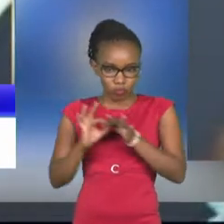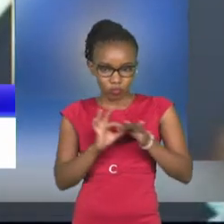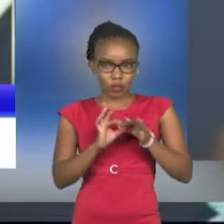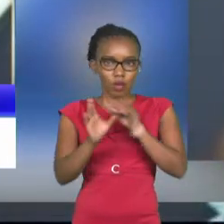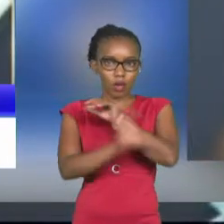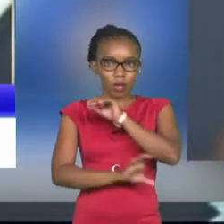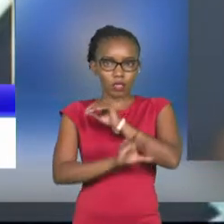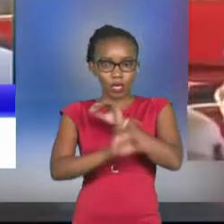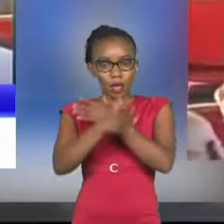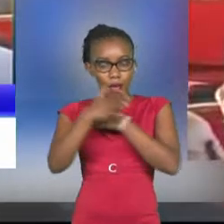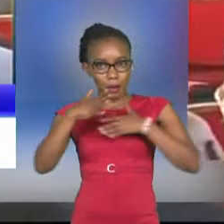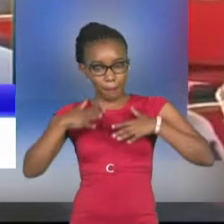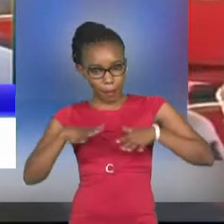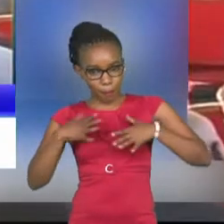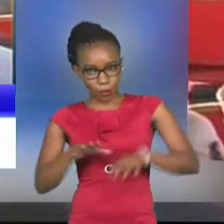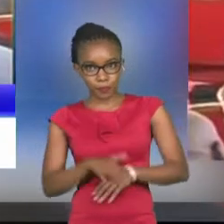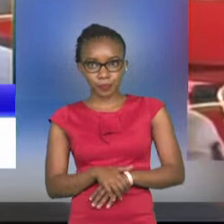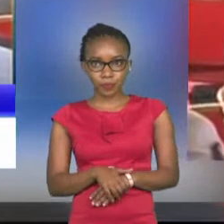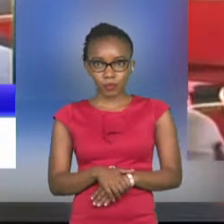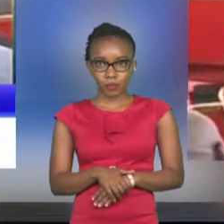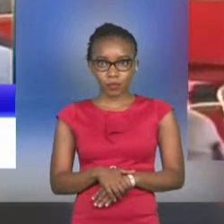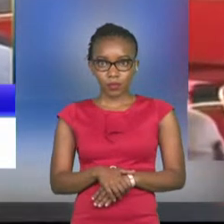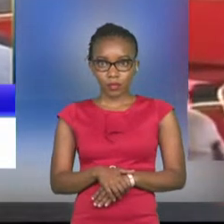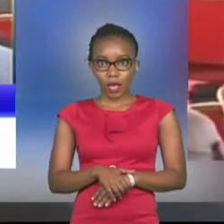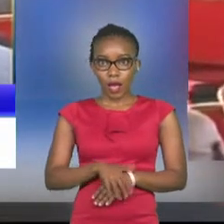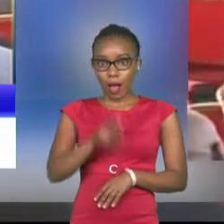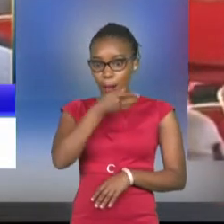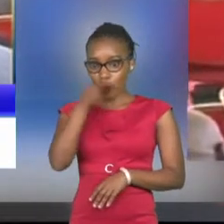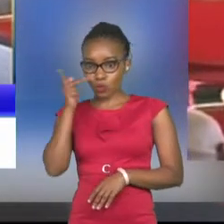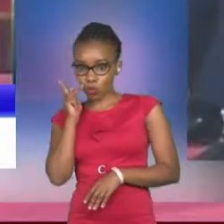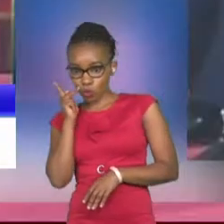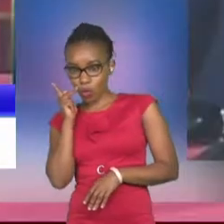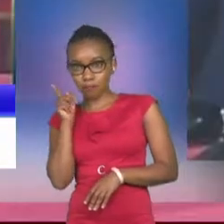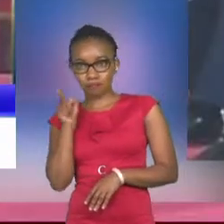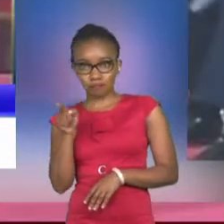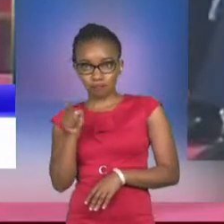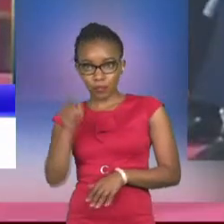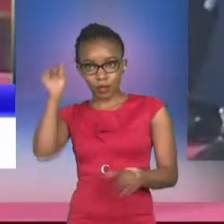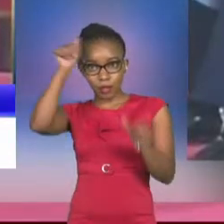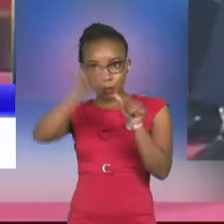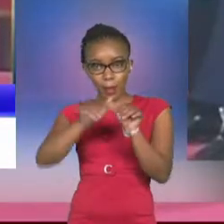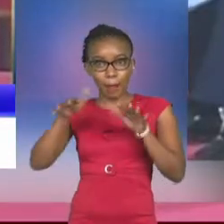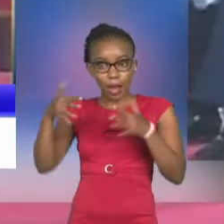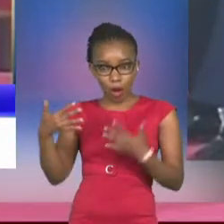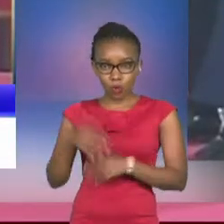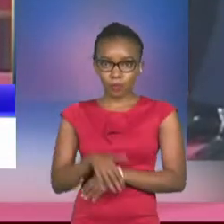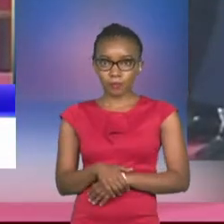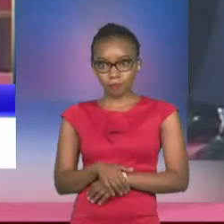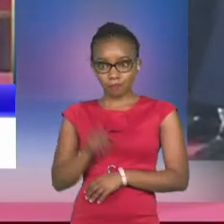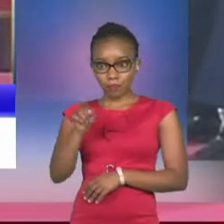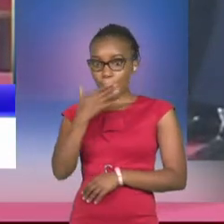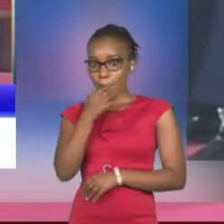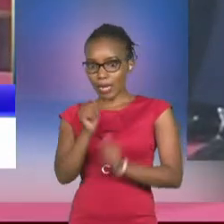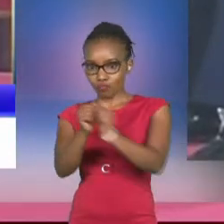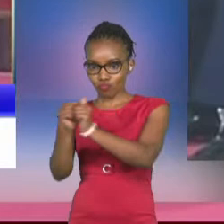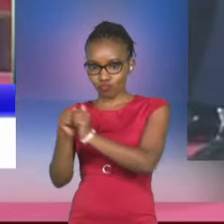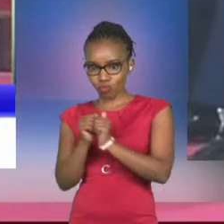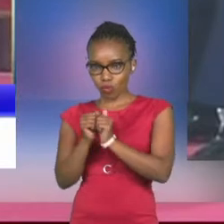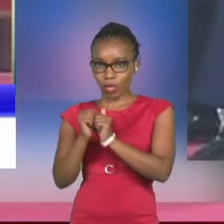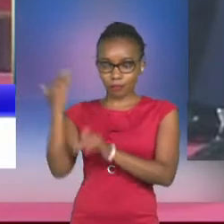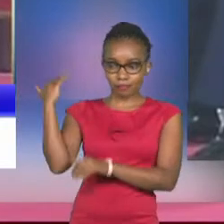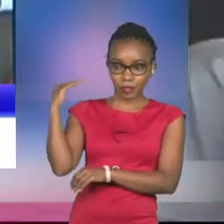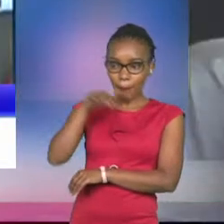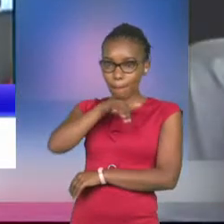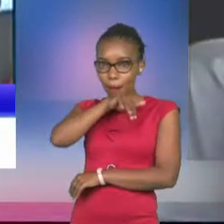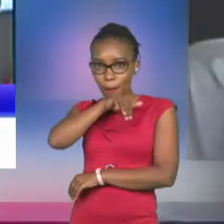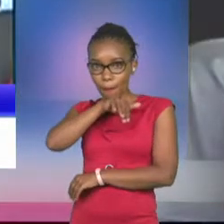his people. On his side, the Wiper leader Kalonzo Musyoka remembered how Nyatae, together with former Prime Minister Raila